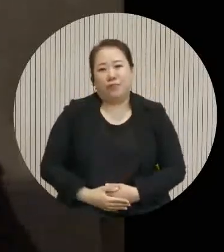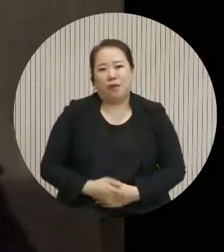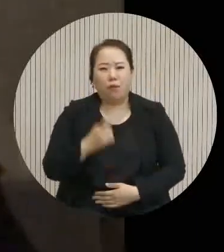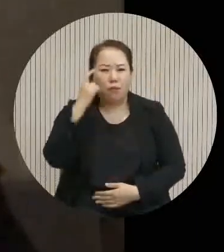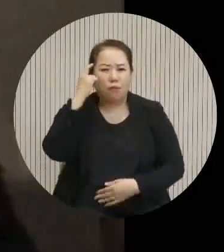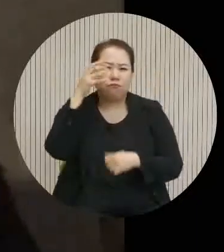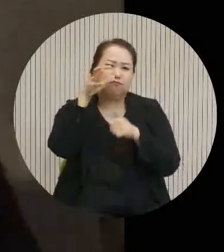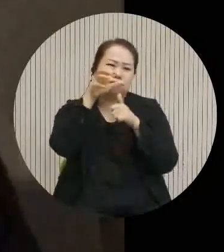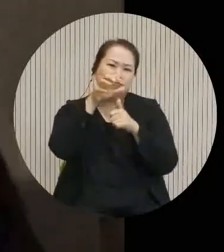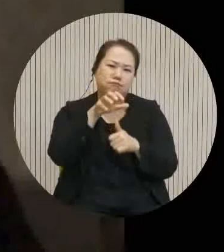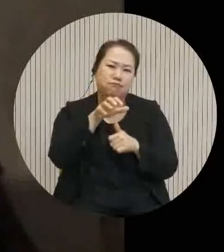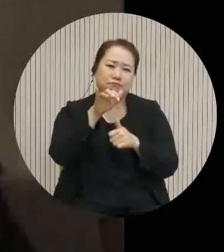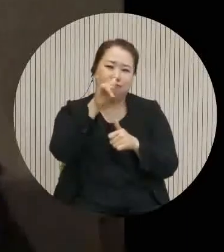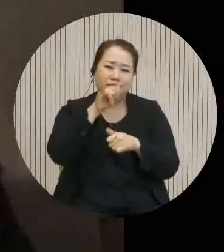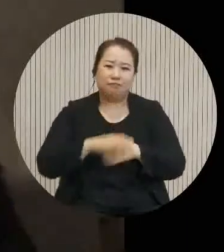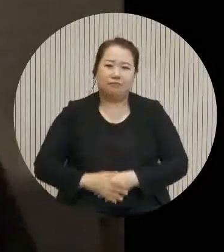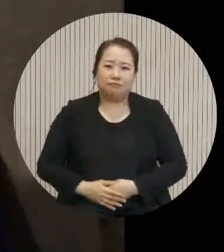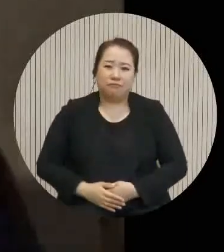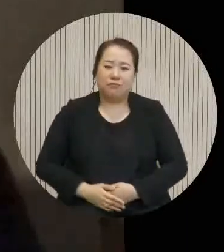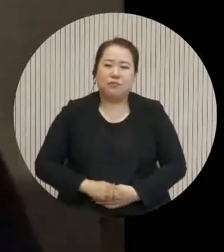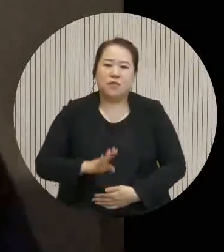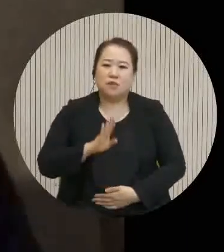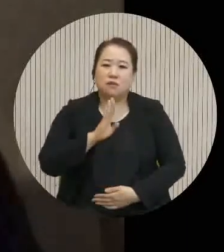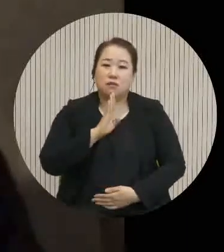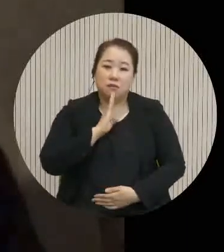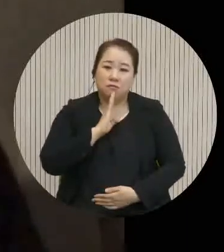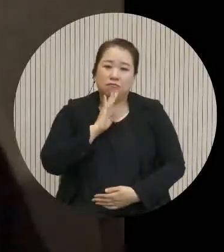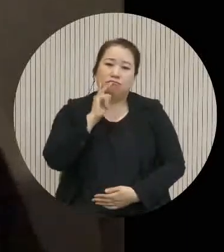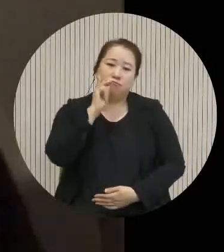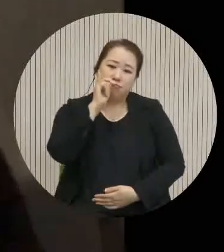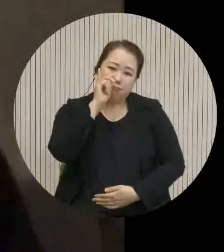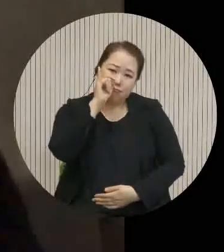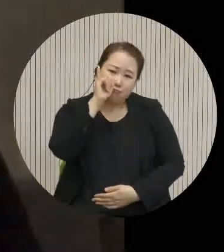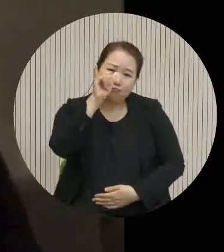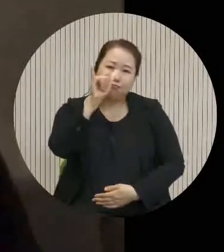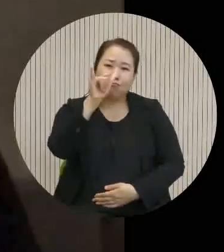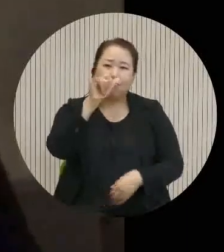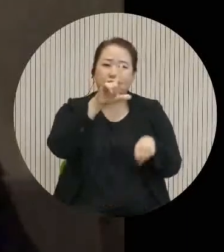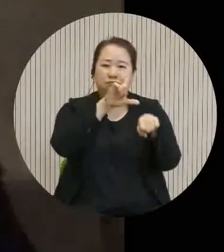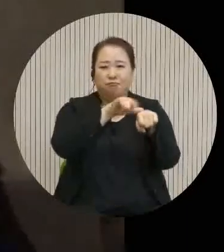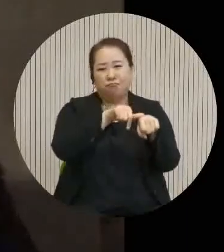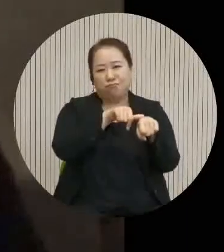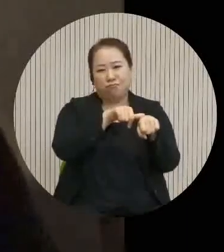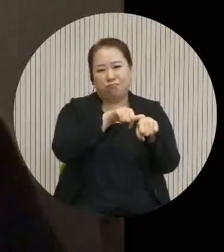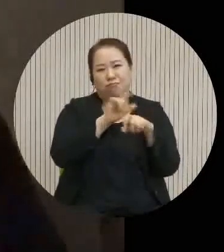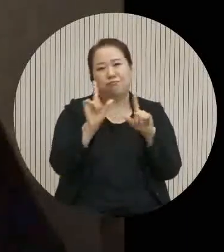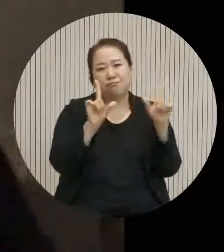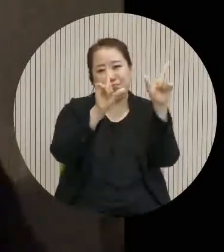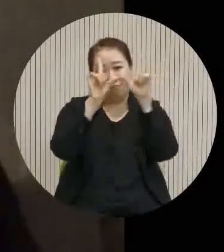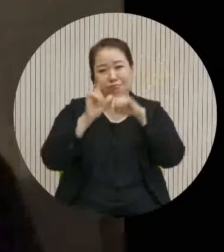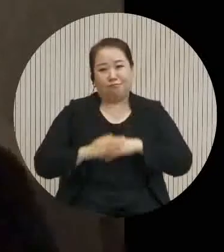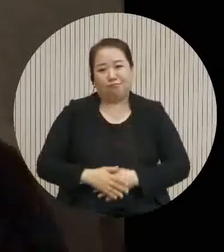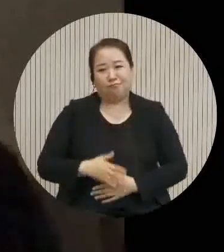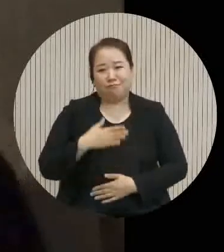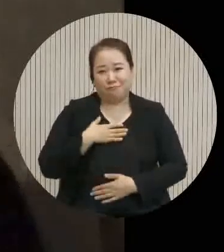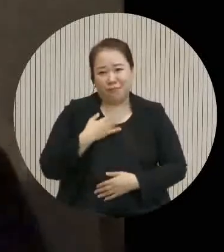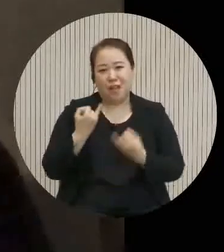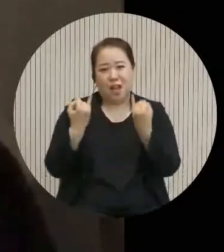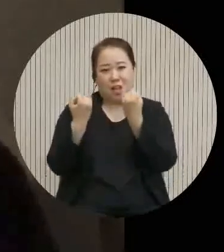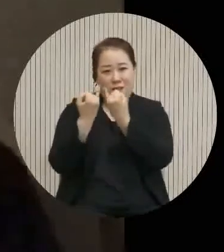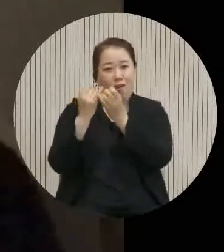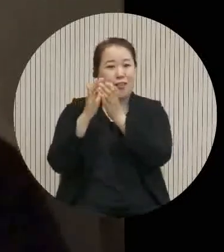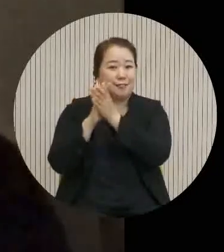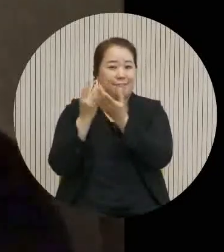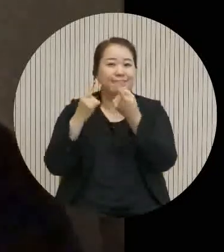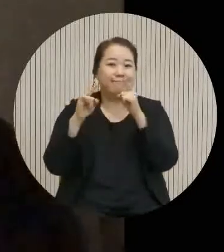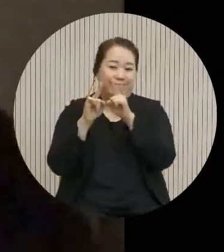and I had a pretty good time. In fact, I don't want to give it up. I like staying home. I was home alone with my girlfriend. My girlfriend and I have been